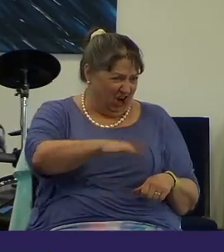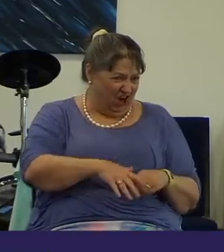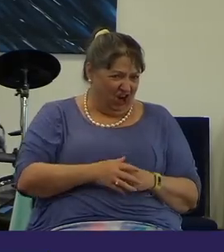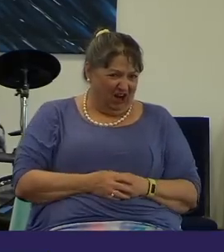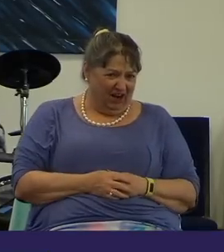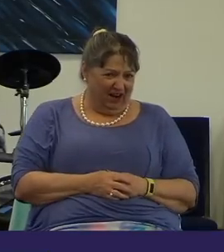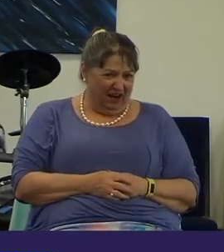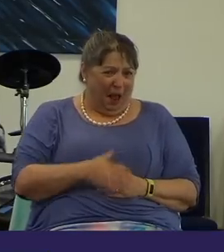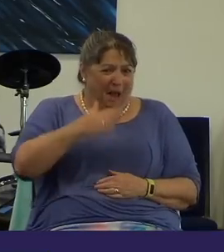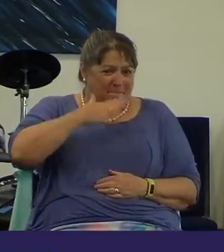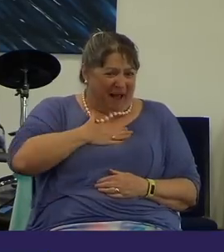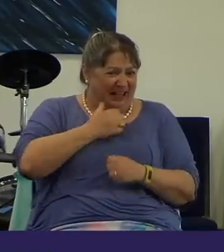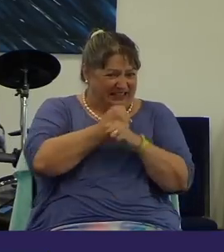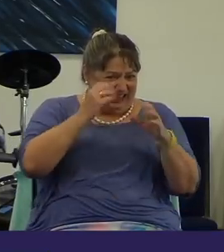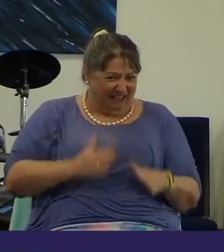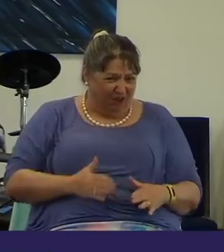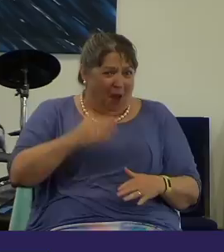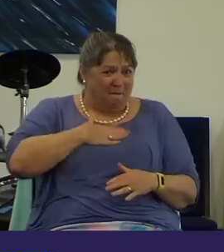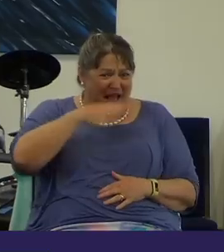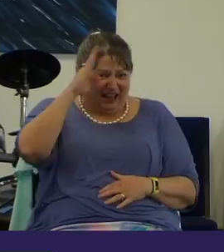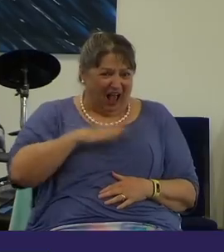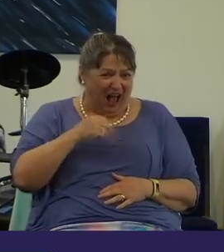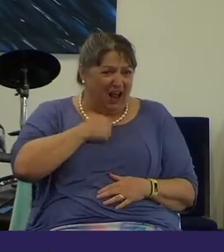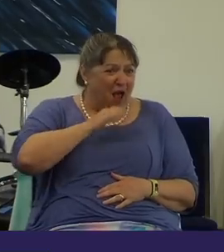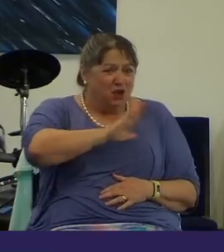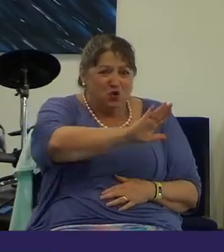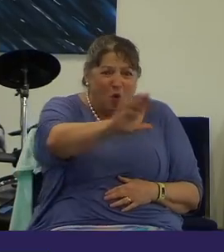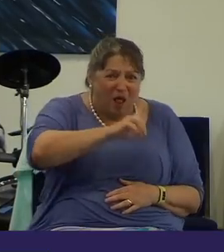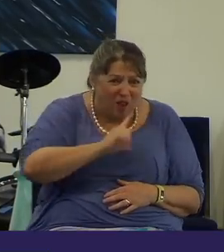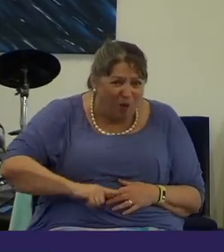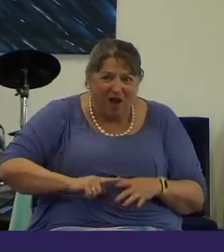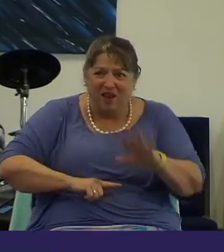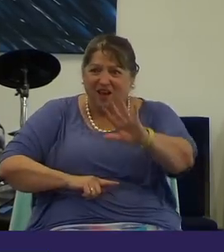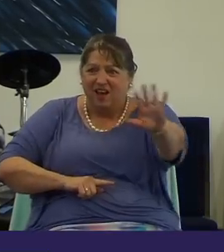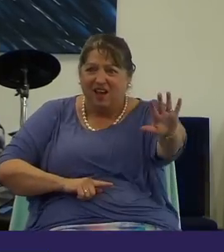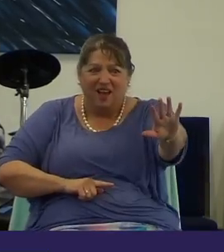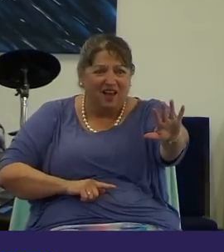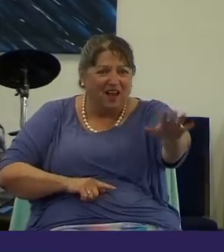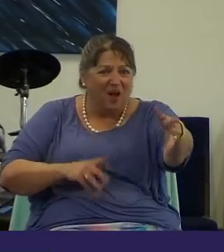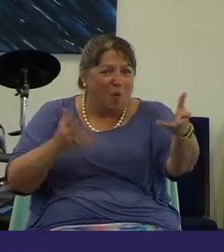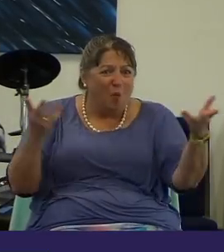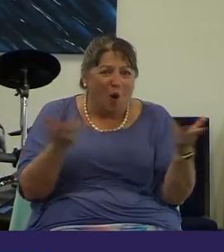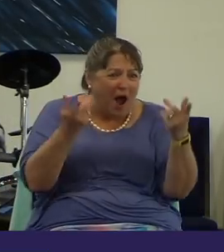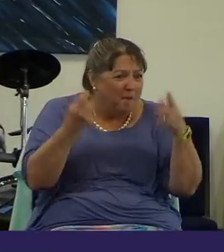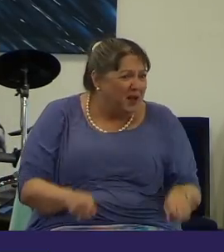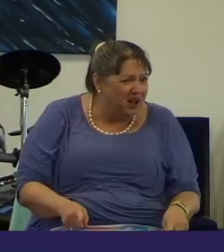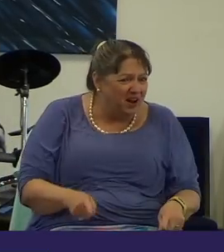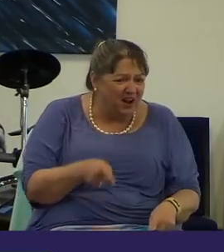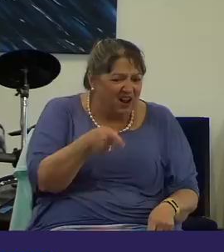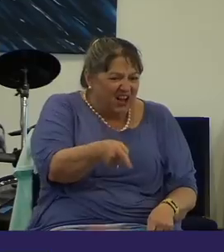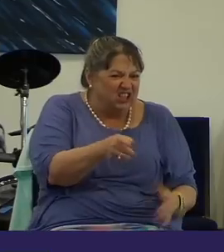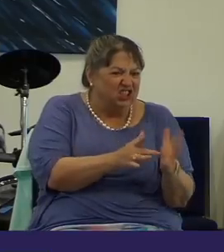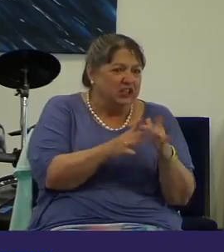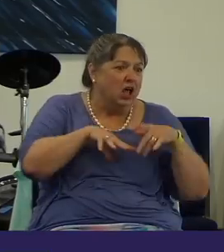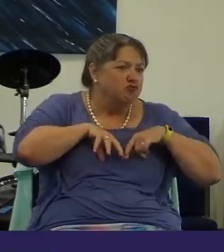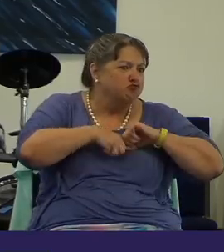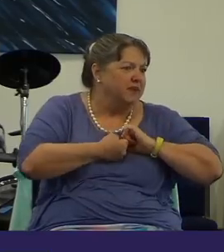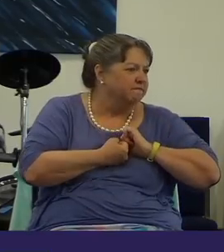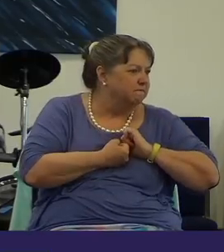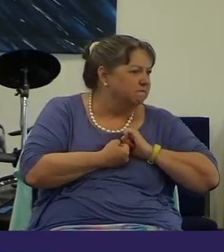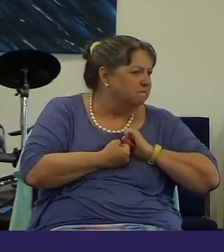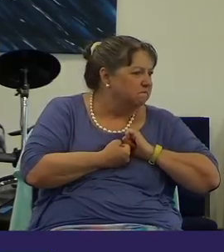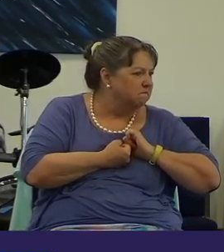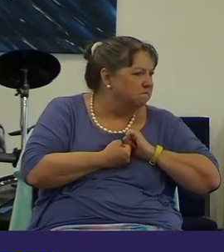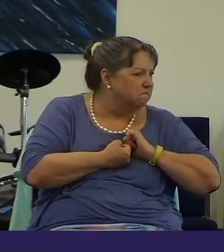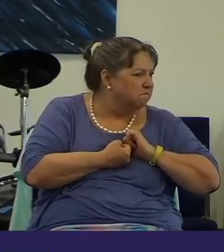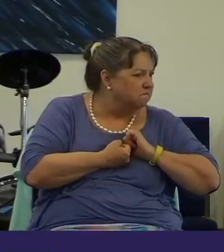Savior and my God and my Lord and yours as well, if you know him this morning, it was there that he grieved. It was there that he